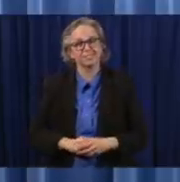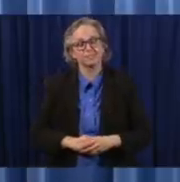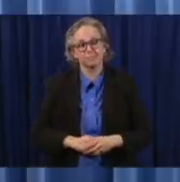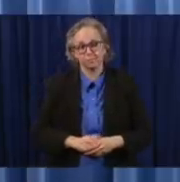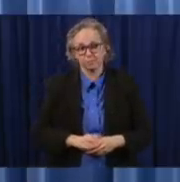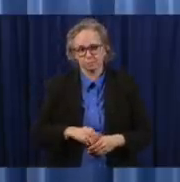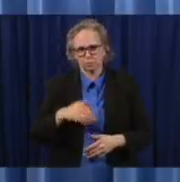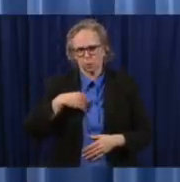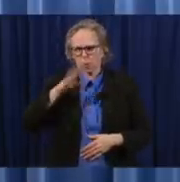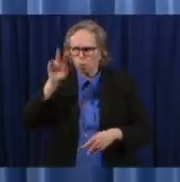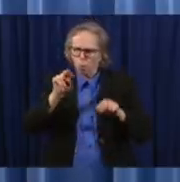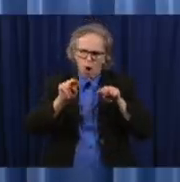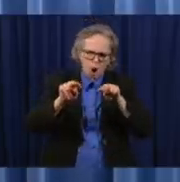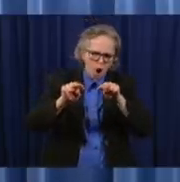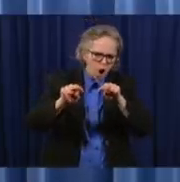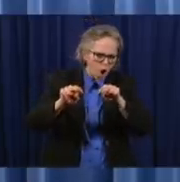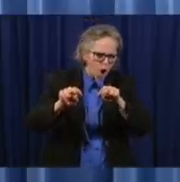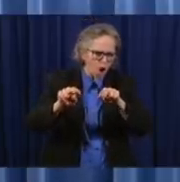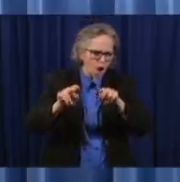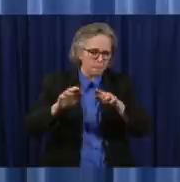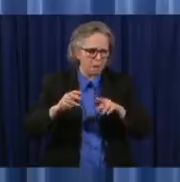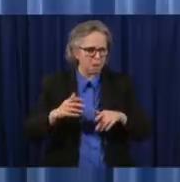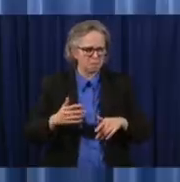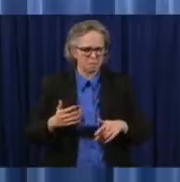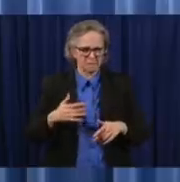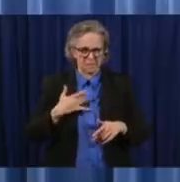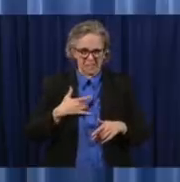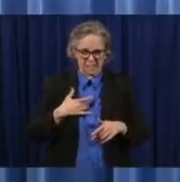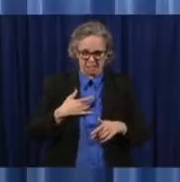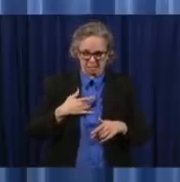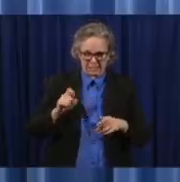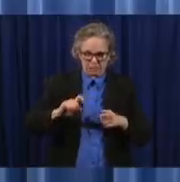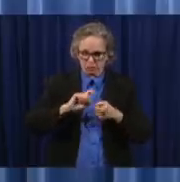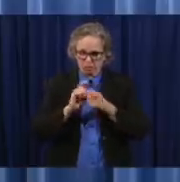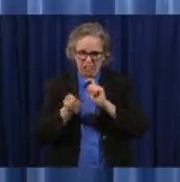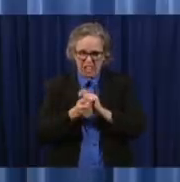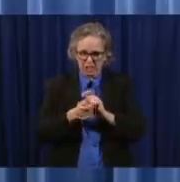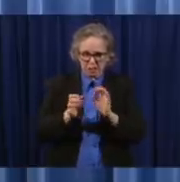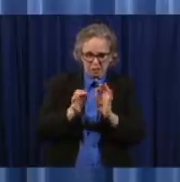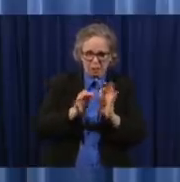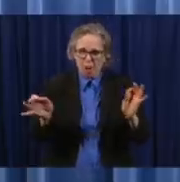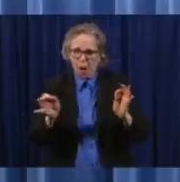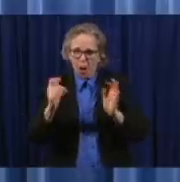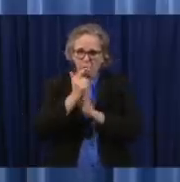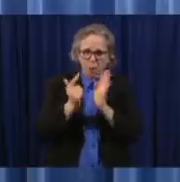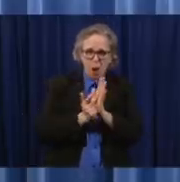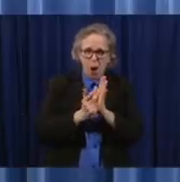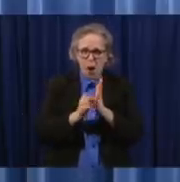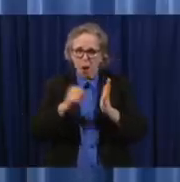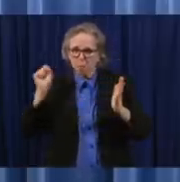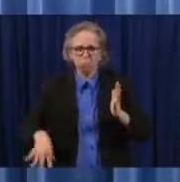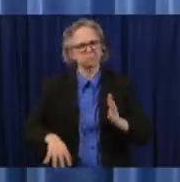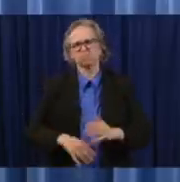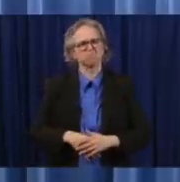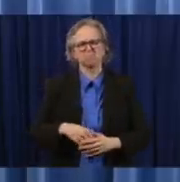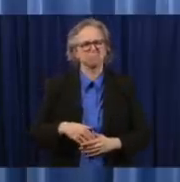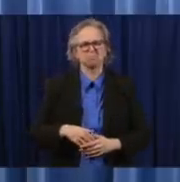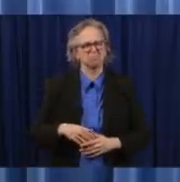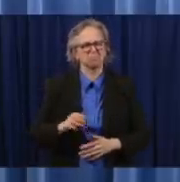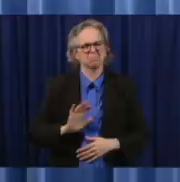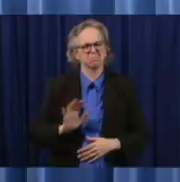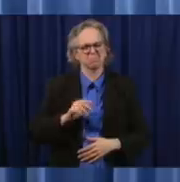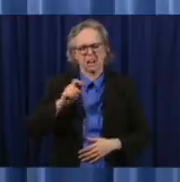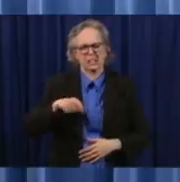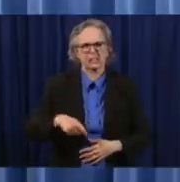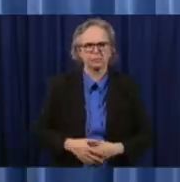but, you know, I don't think that is something that that's not a bridge that we have to cross at this point. Does